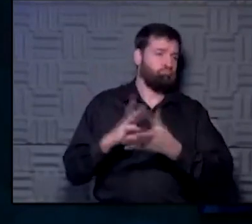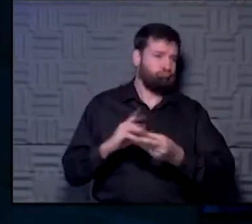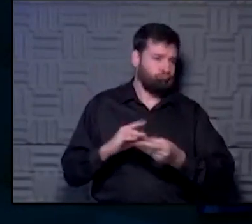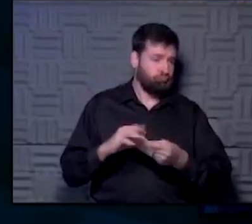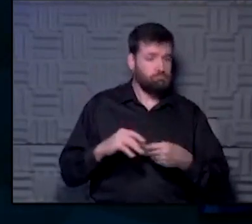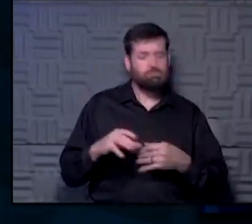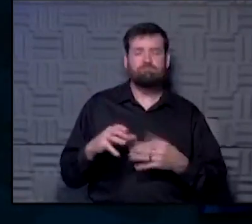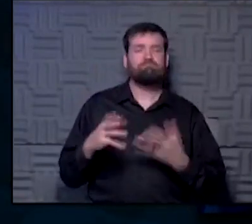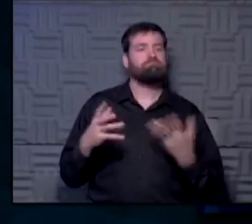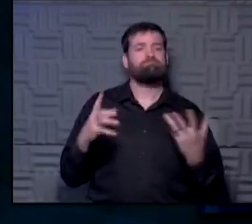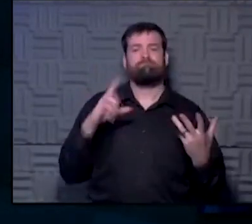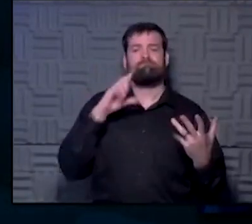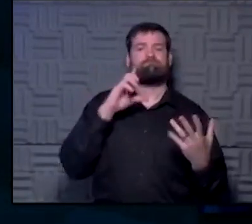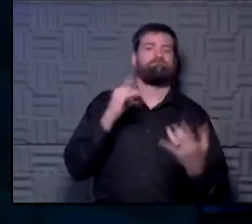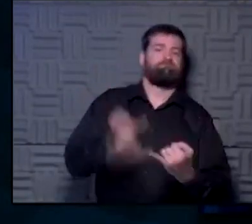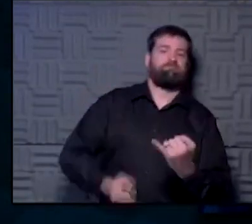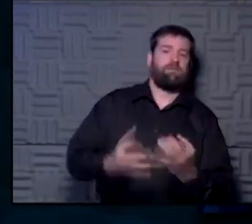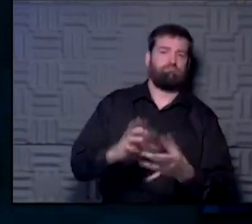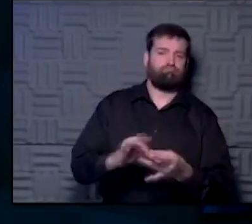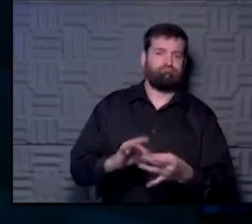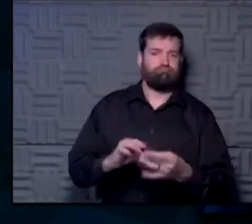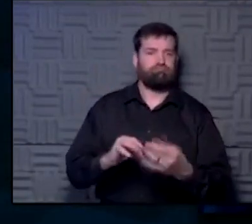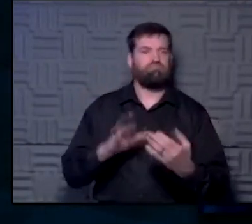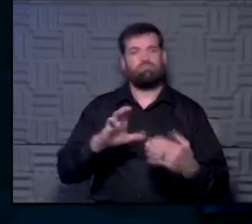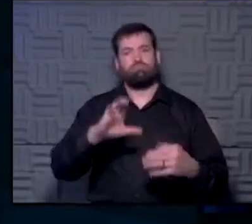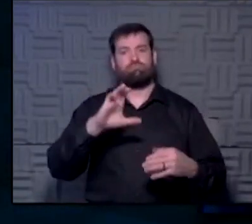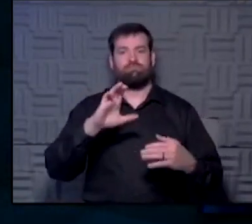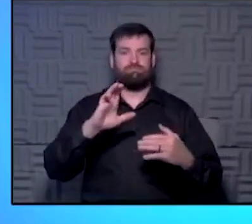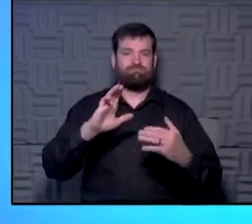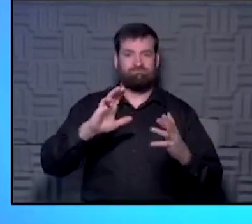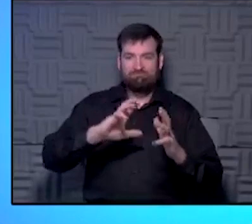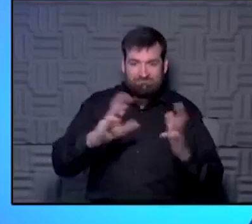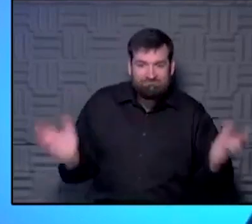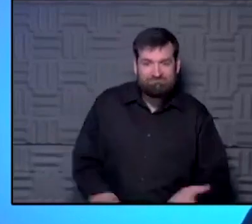your final thoughts and your call to action?